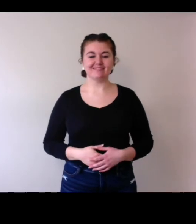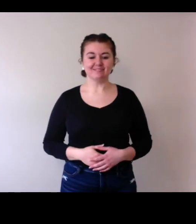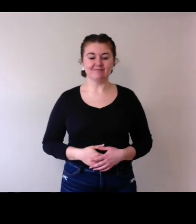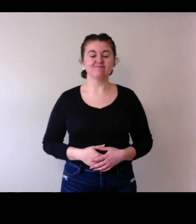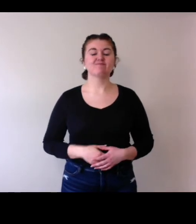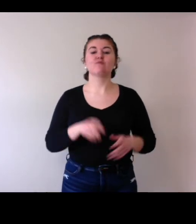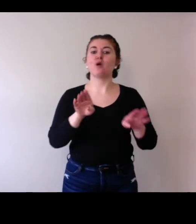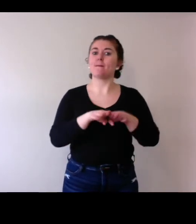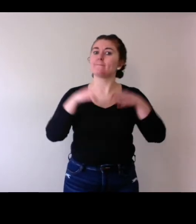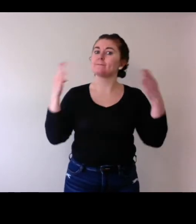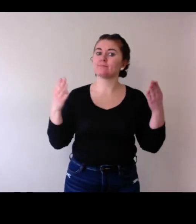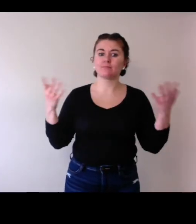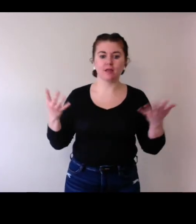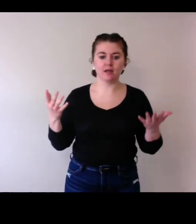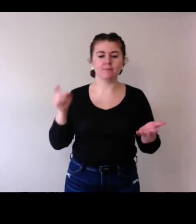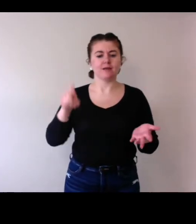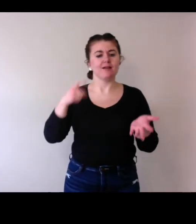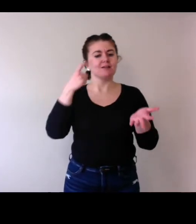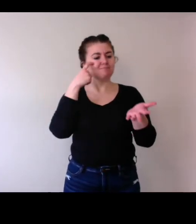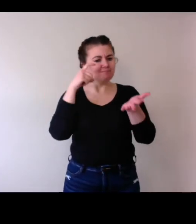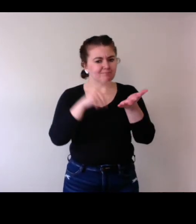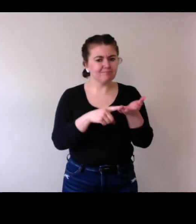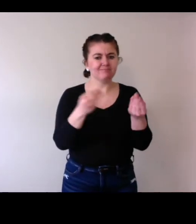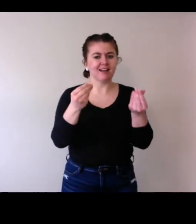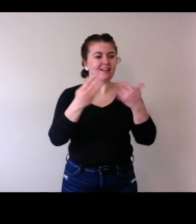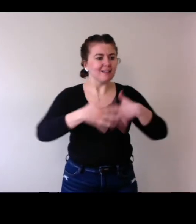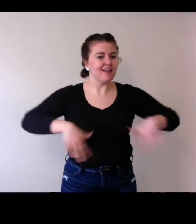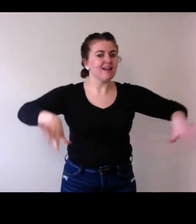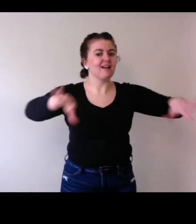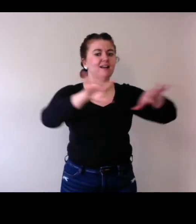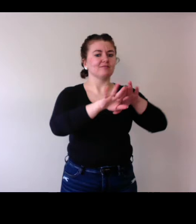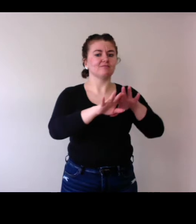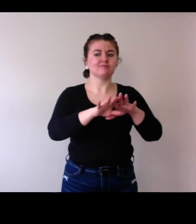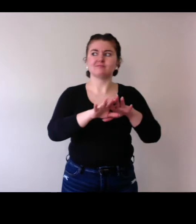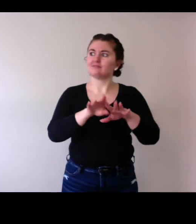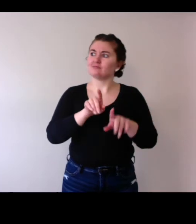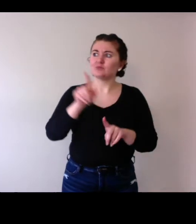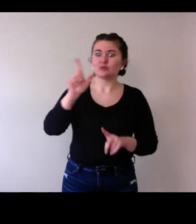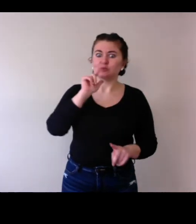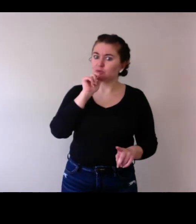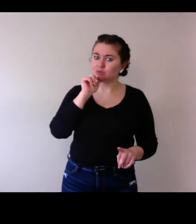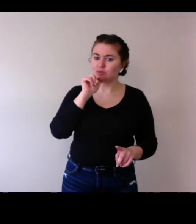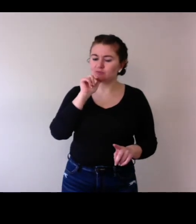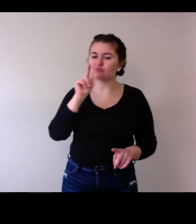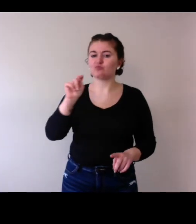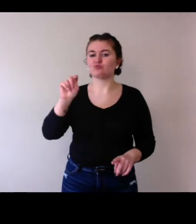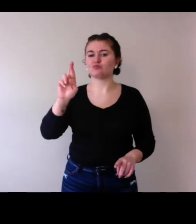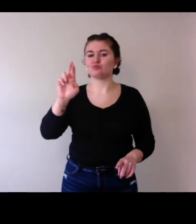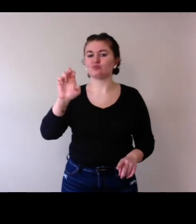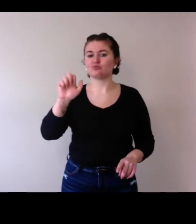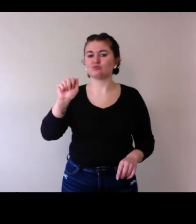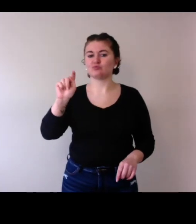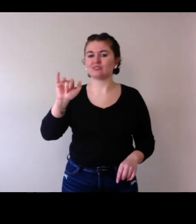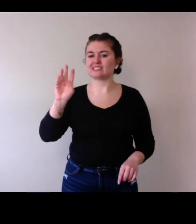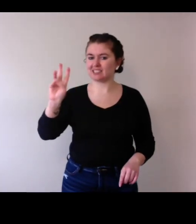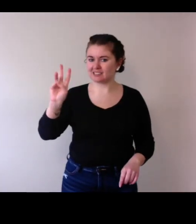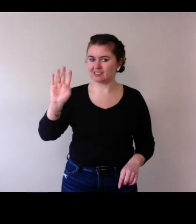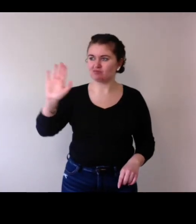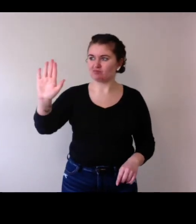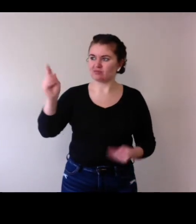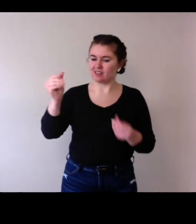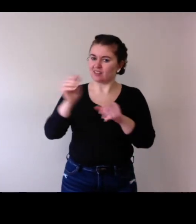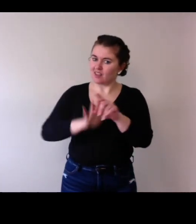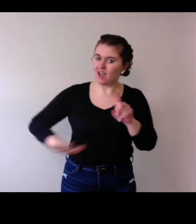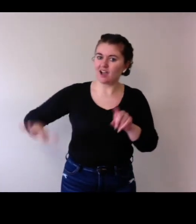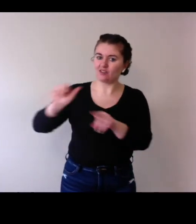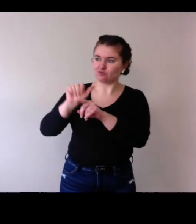I'd like to begin by recognizing that we all share Treaty 6 territory and the